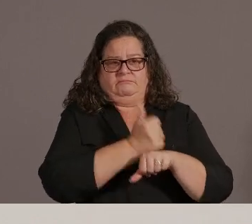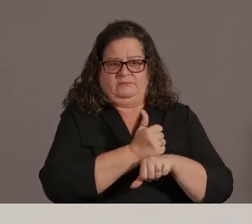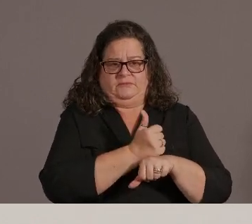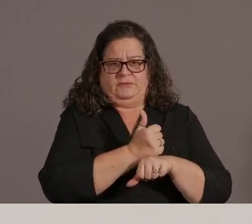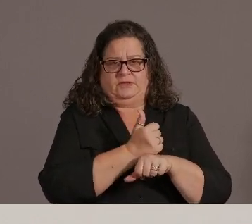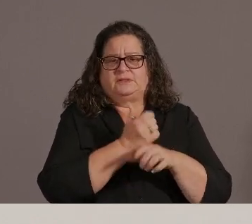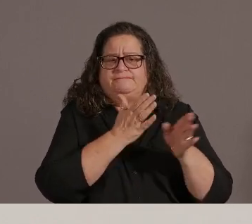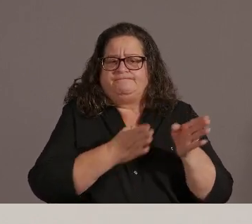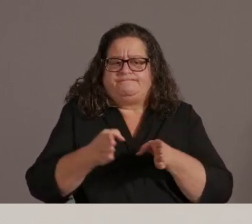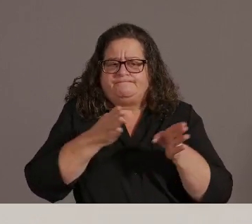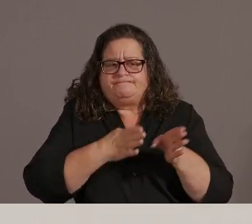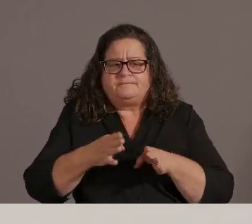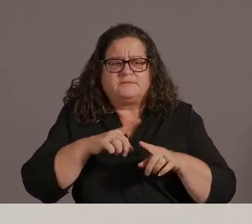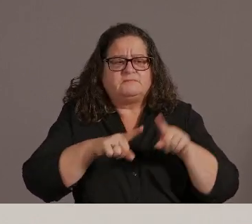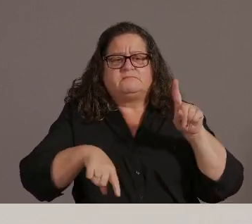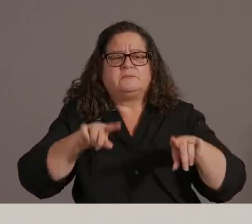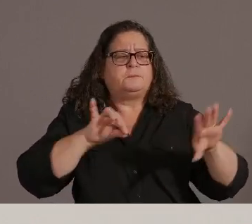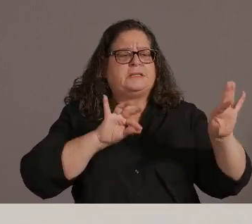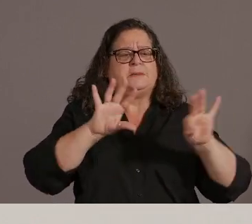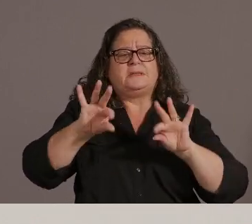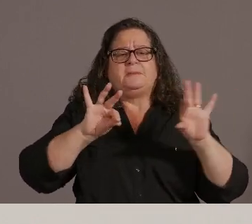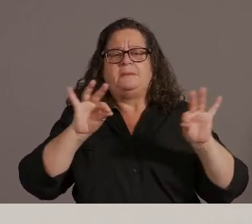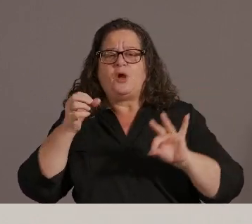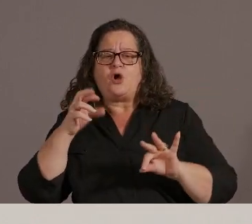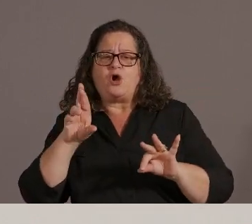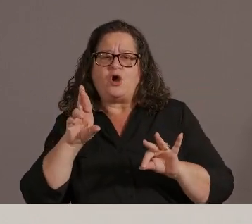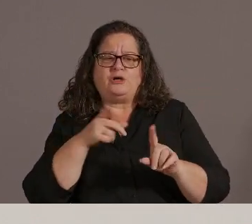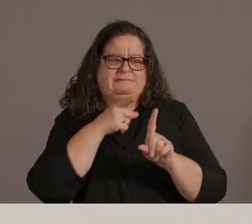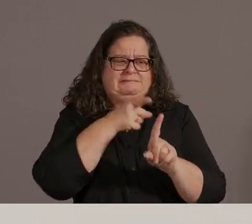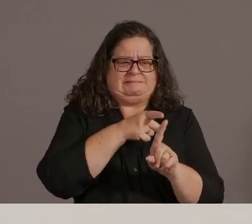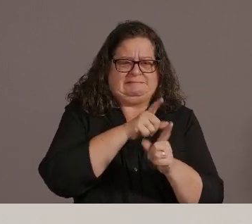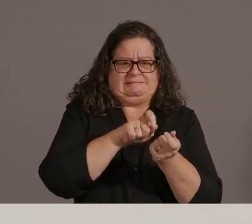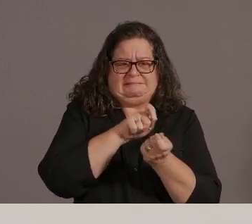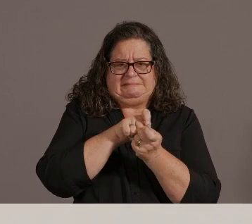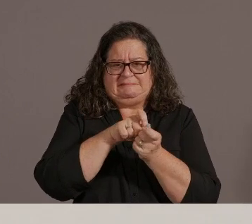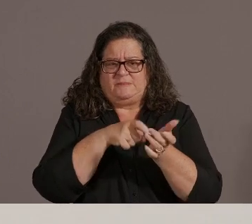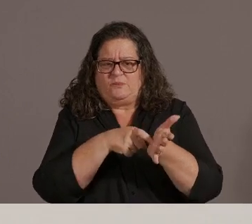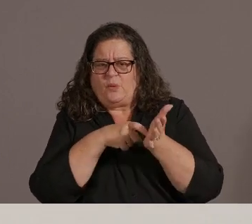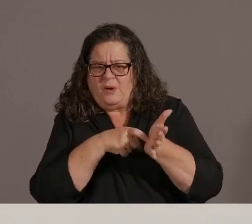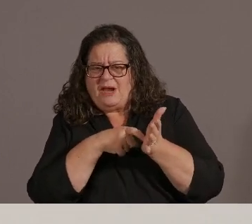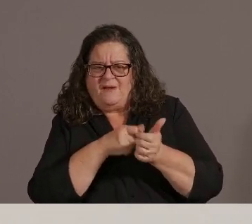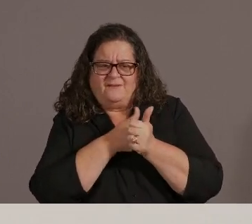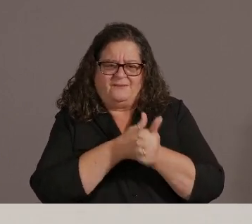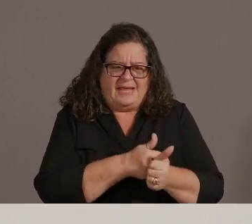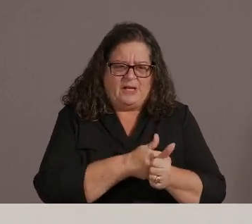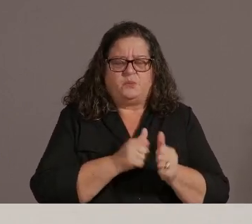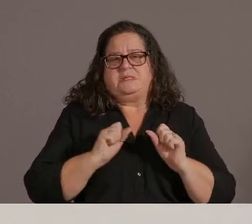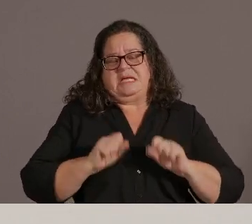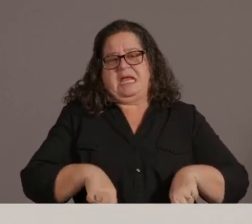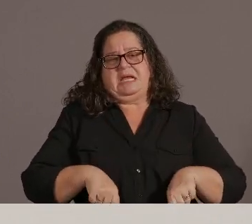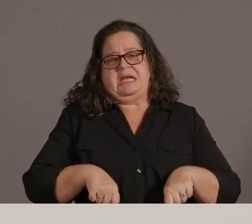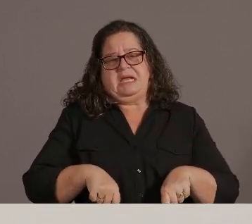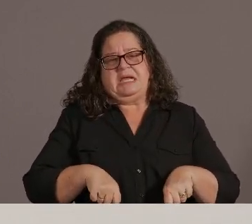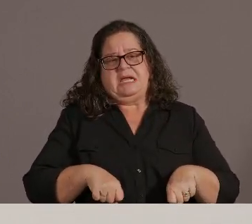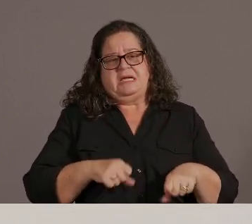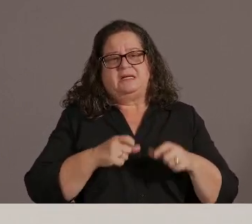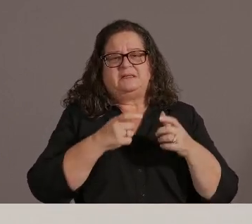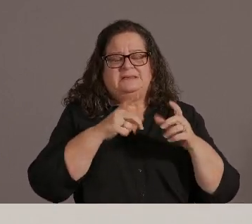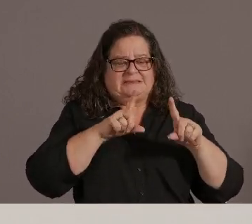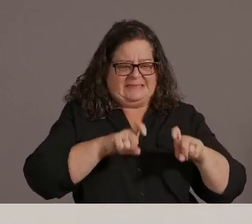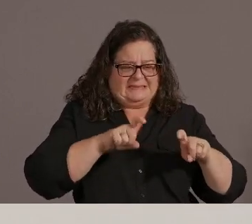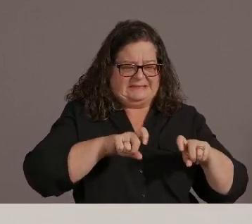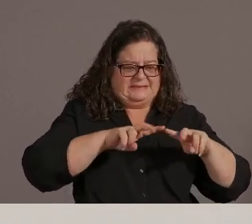if there are specific criteria, allows for the sequencing of those so that we can identify variants. So we're partnering